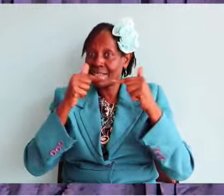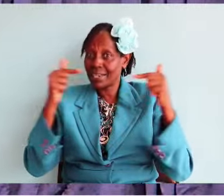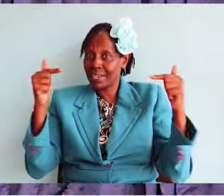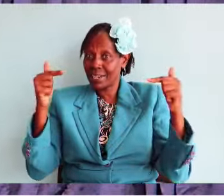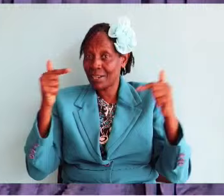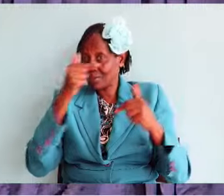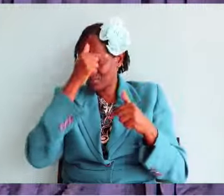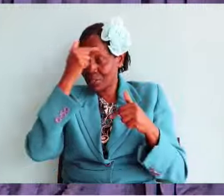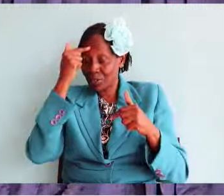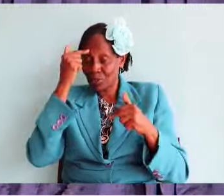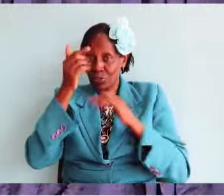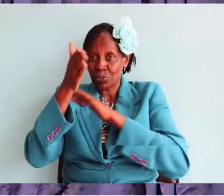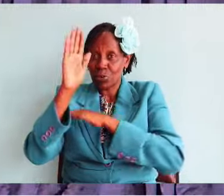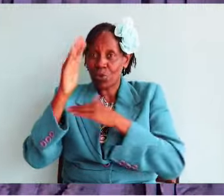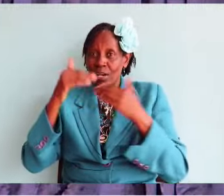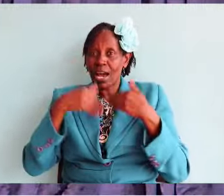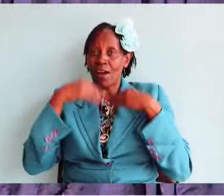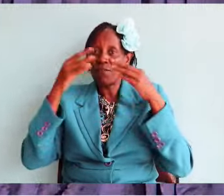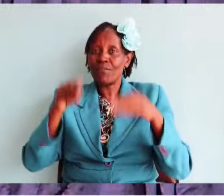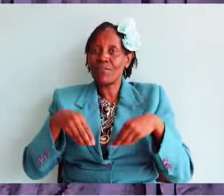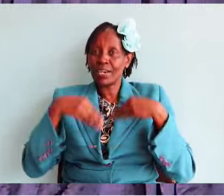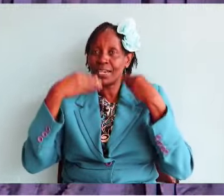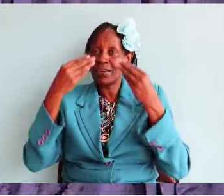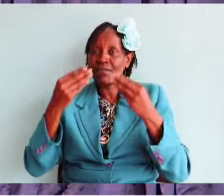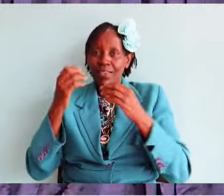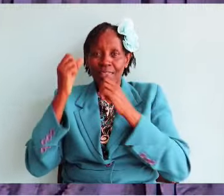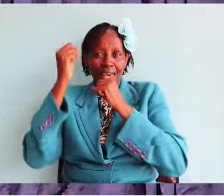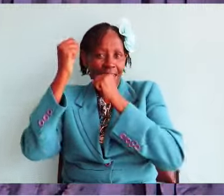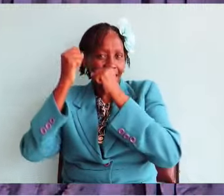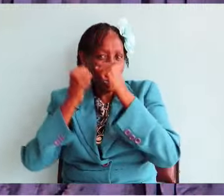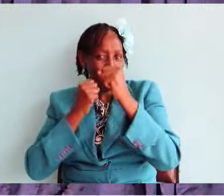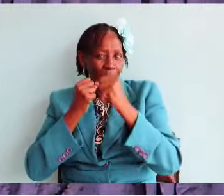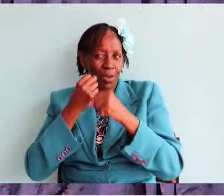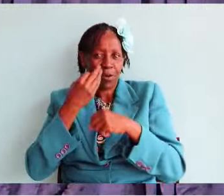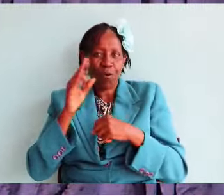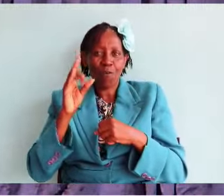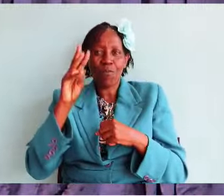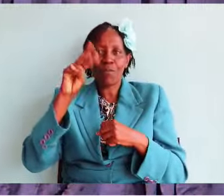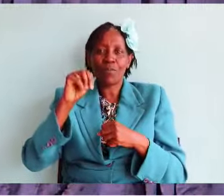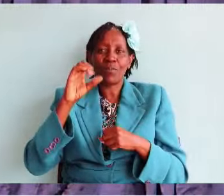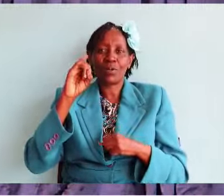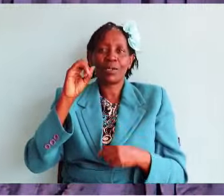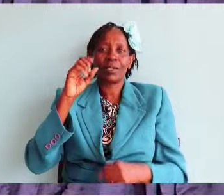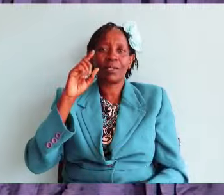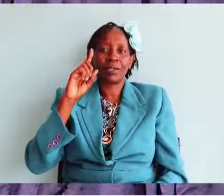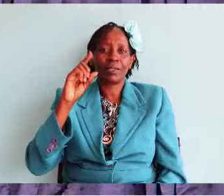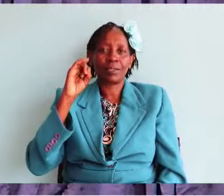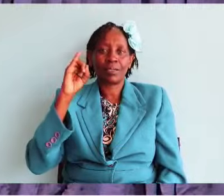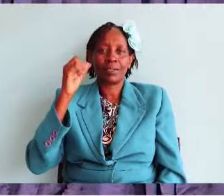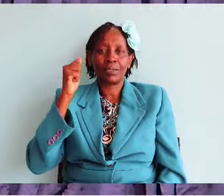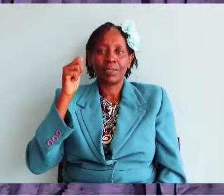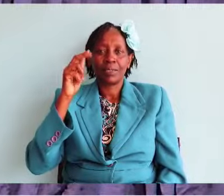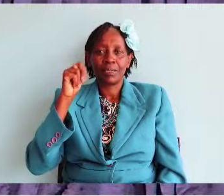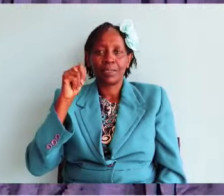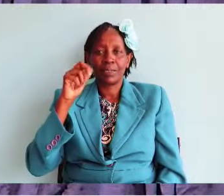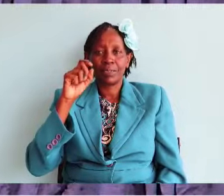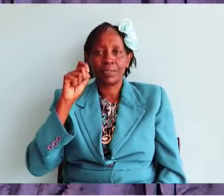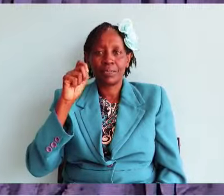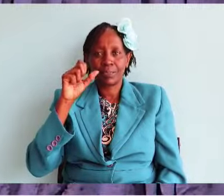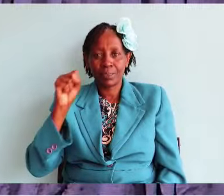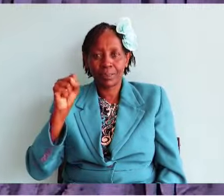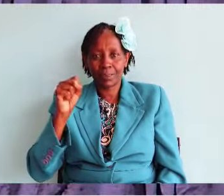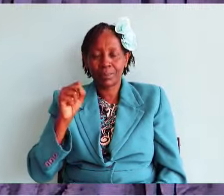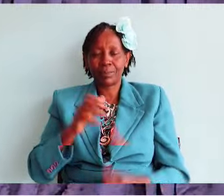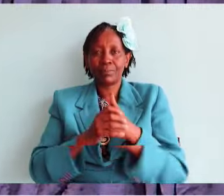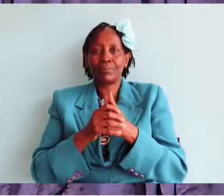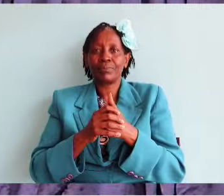has already given the armies of the Midianite into his own hands. So he is going with